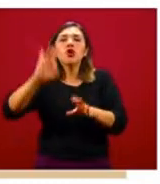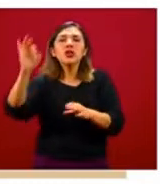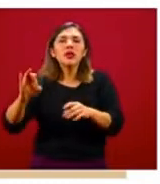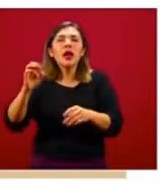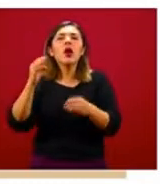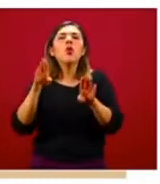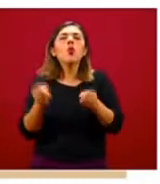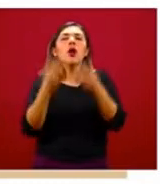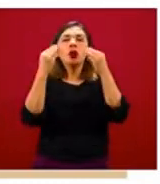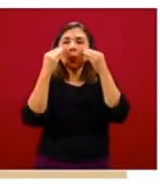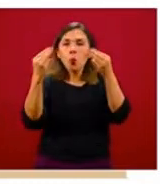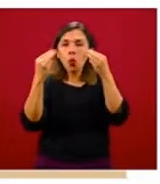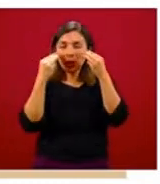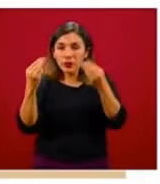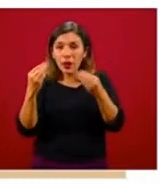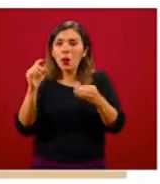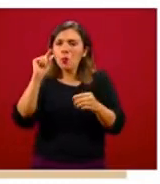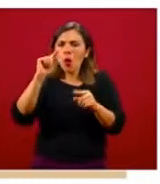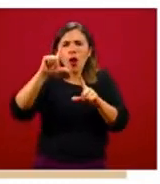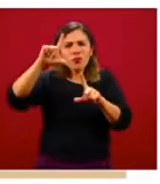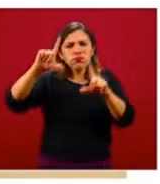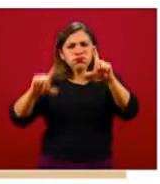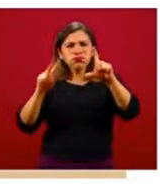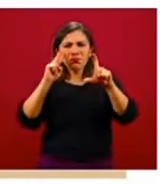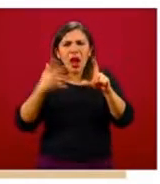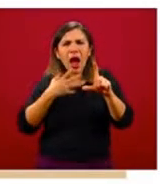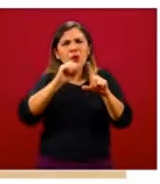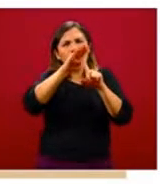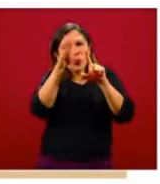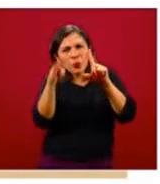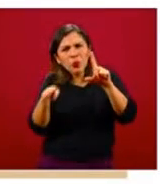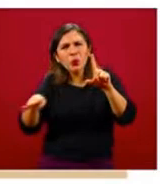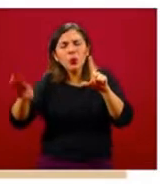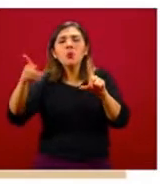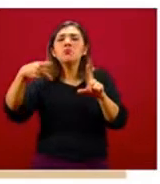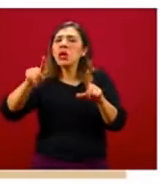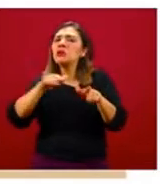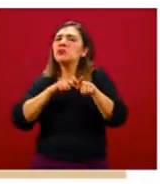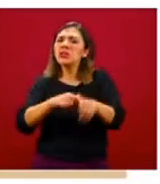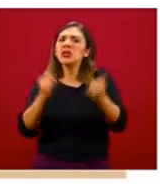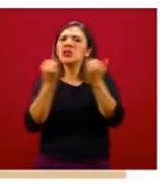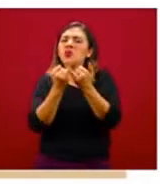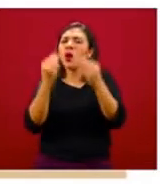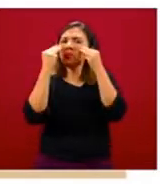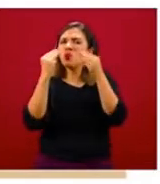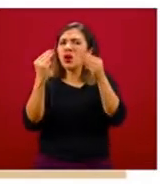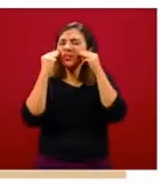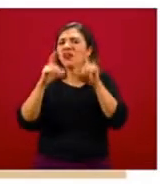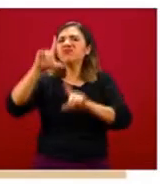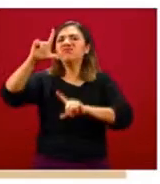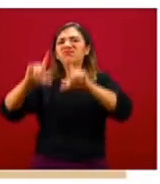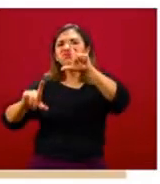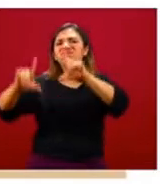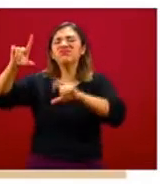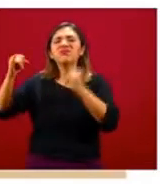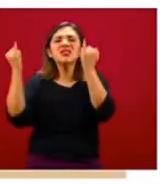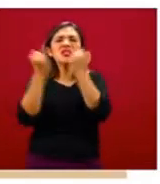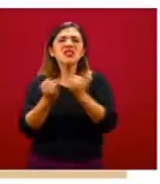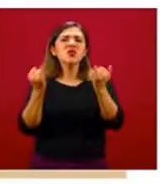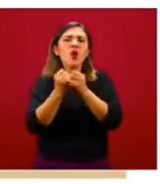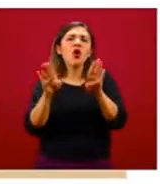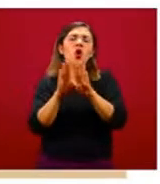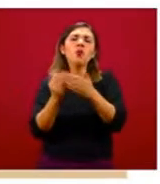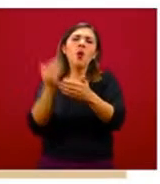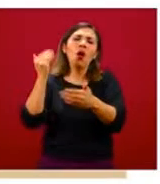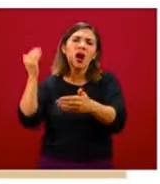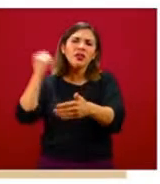pueden ver, aunque hubo tests un and descenso en also algún the momento, percentage hemos for the mantenido un testing. porcentaje de And muestreo although we similar o had a similar a lo que se decrease ha here, hecho en los años